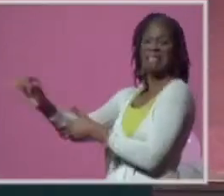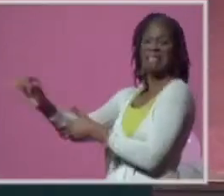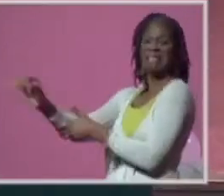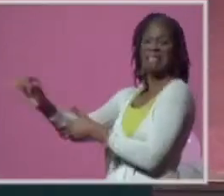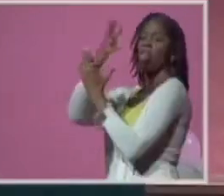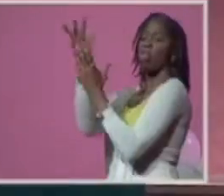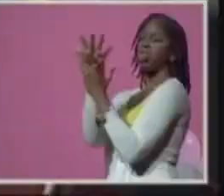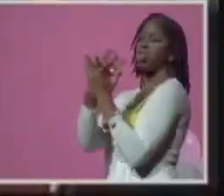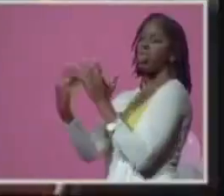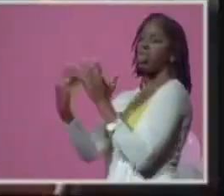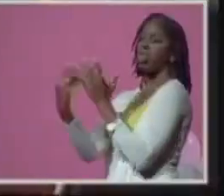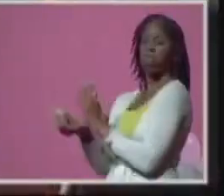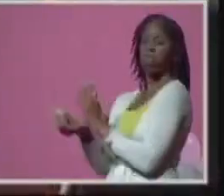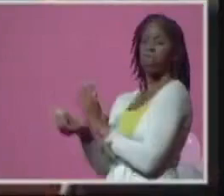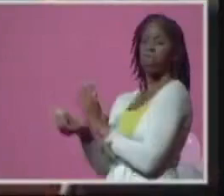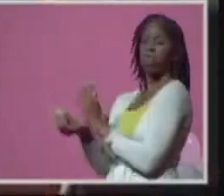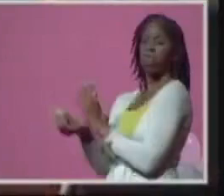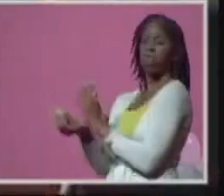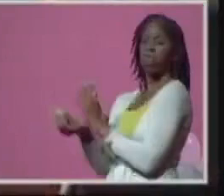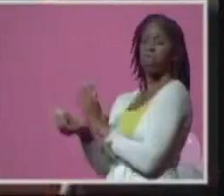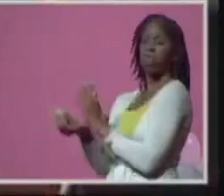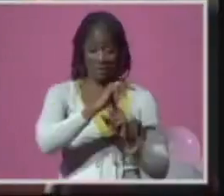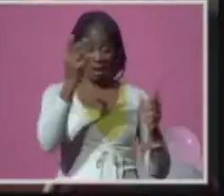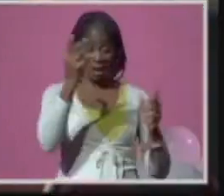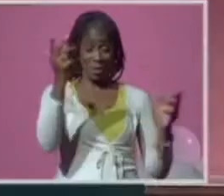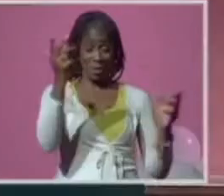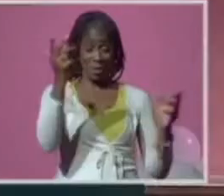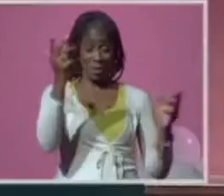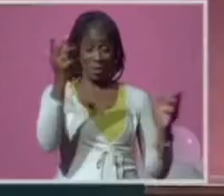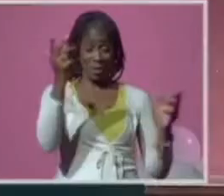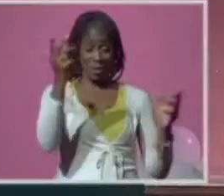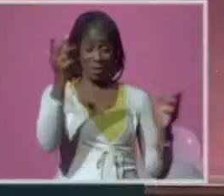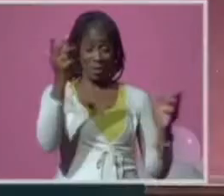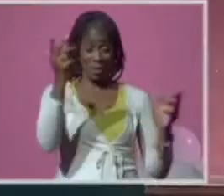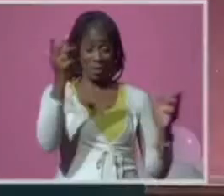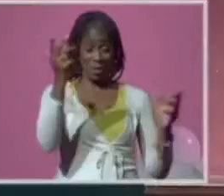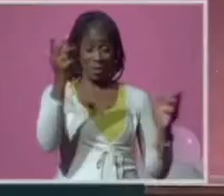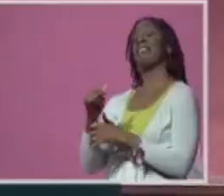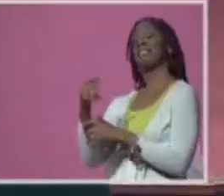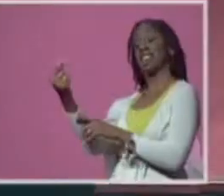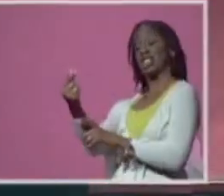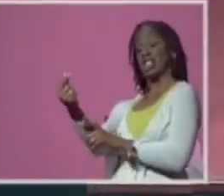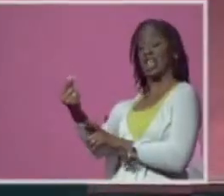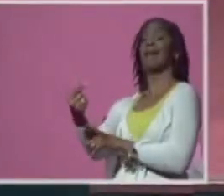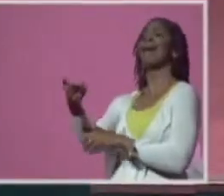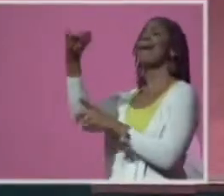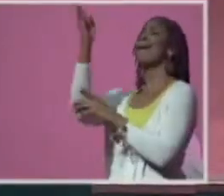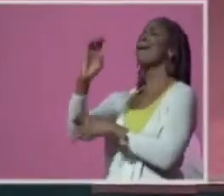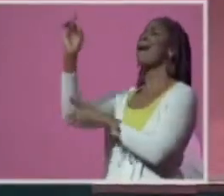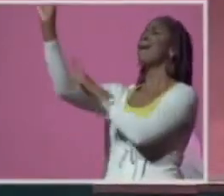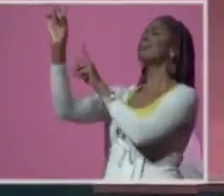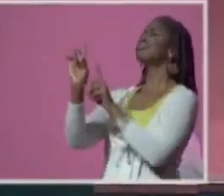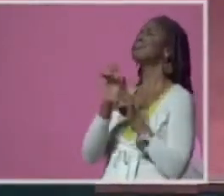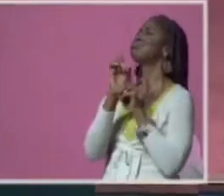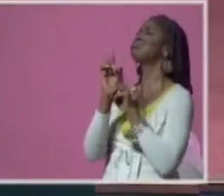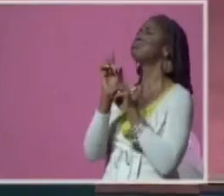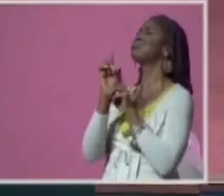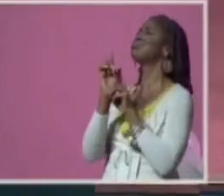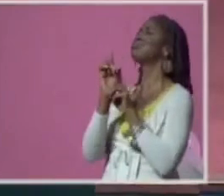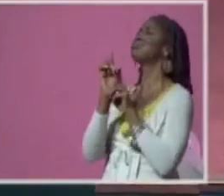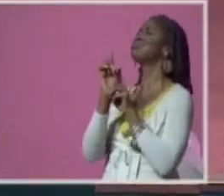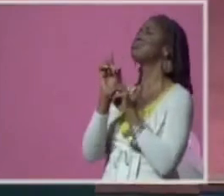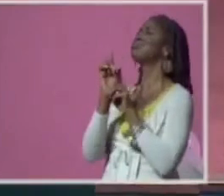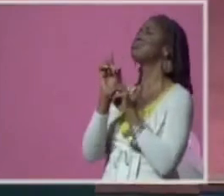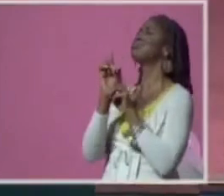The champ is here. God is my refuge and strength, a very present